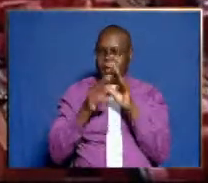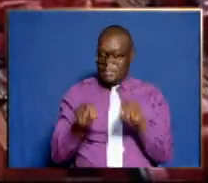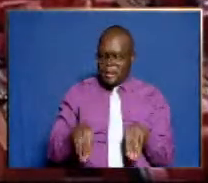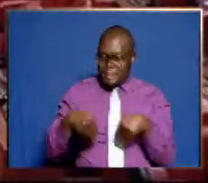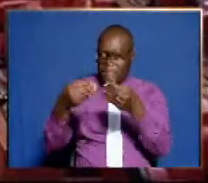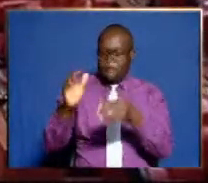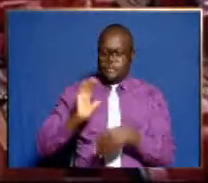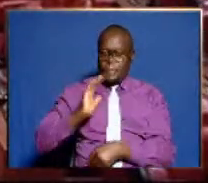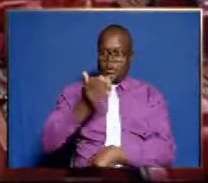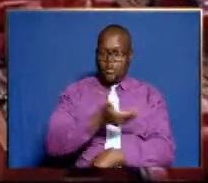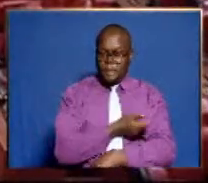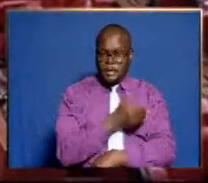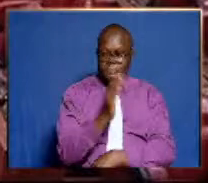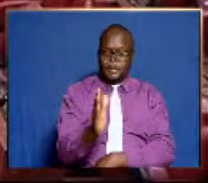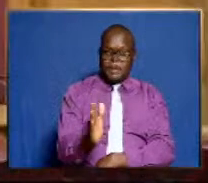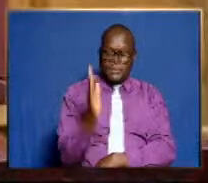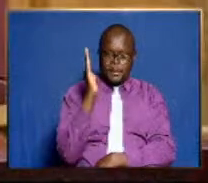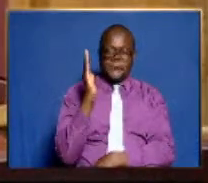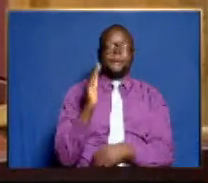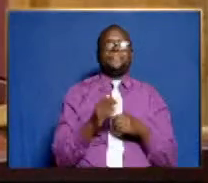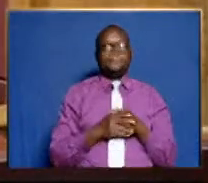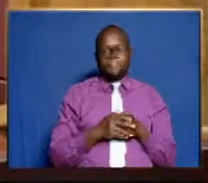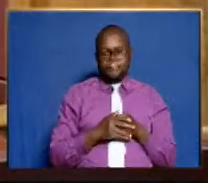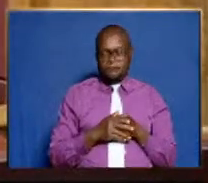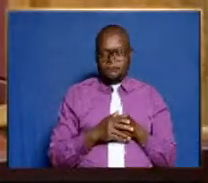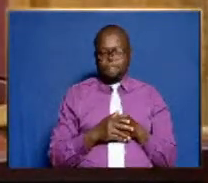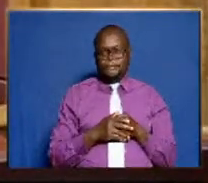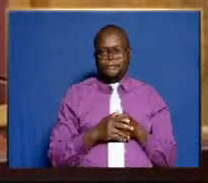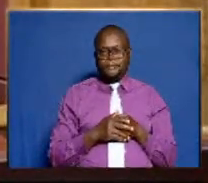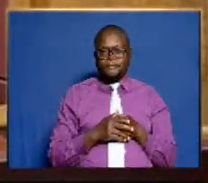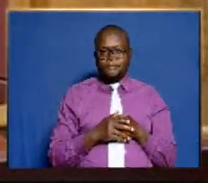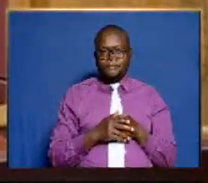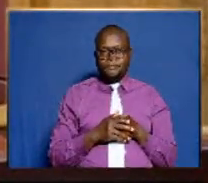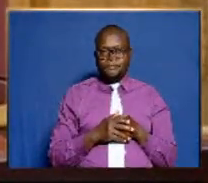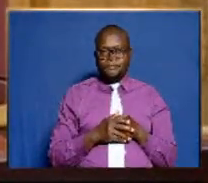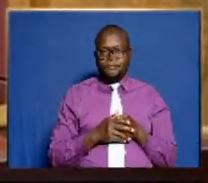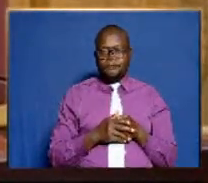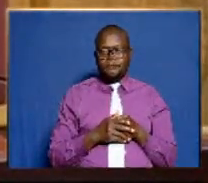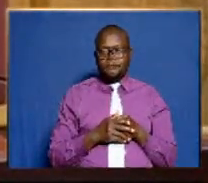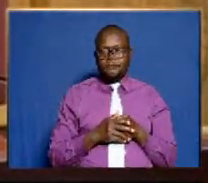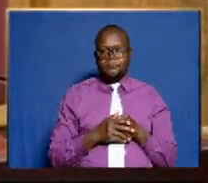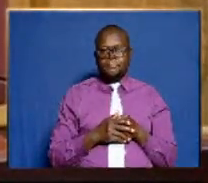Committee on Security, Administration and National Security.